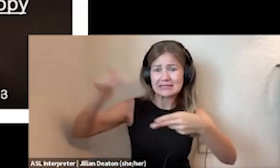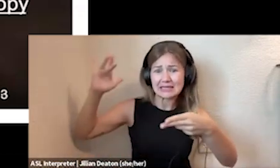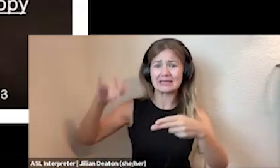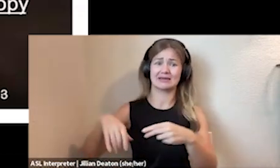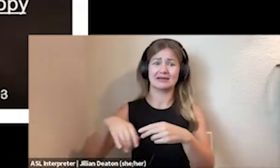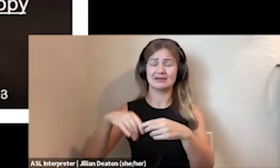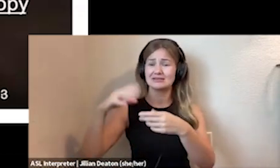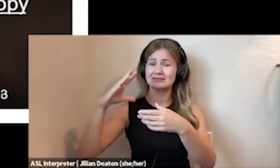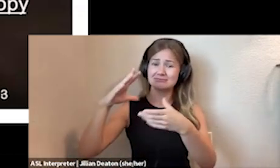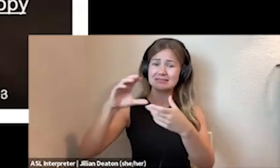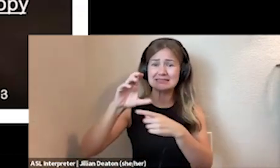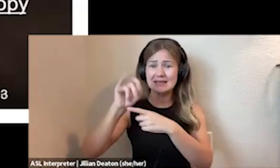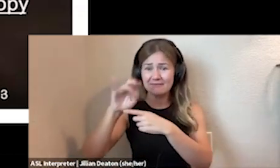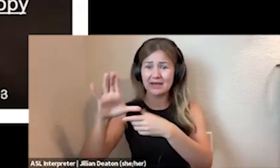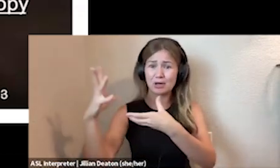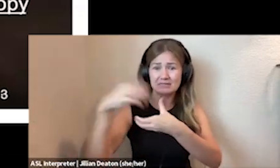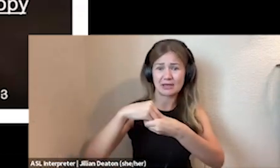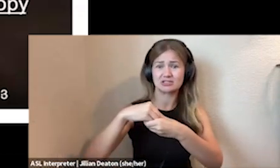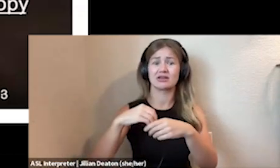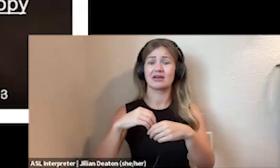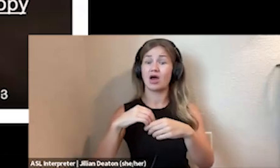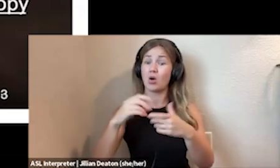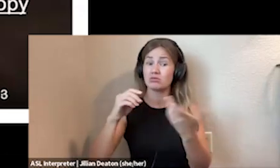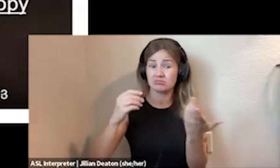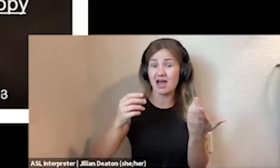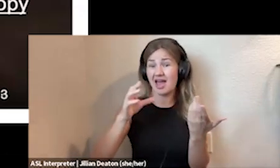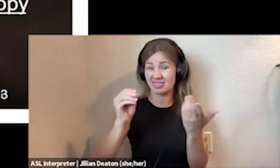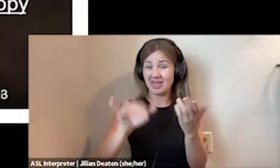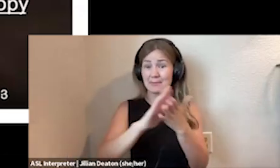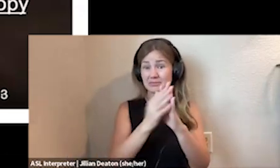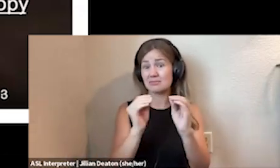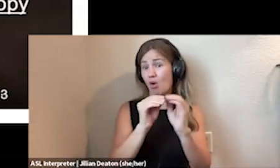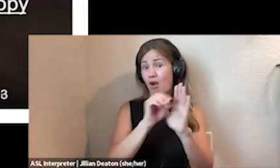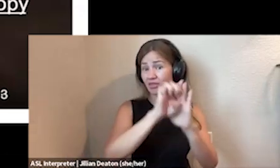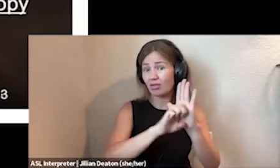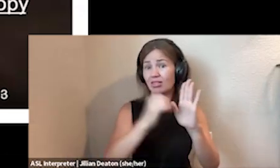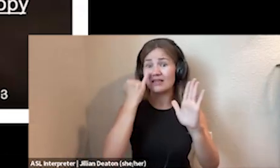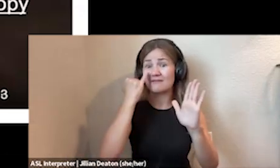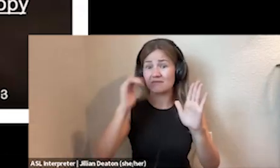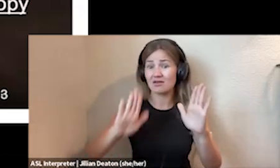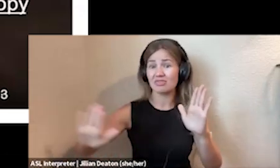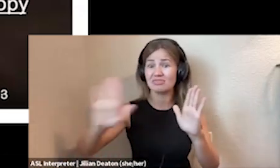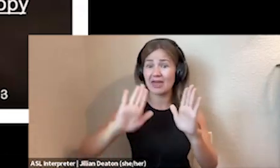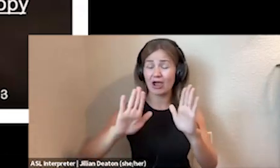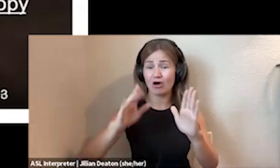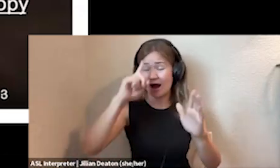participation. And fundraising becomes more ethical and more effective when the donor's aspirations